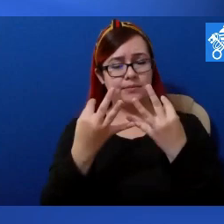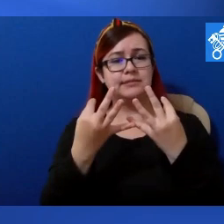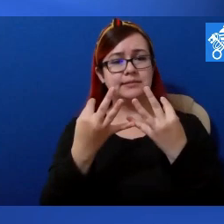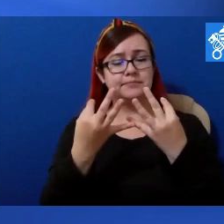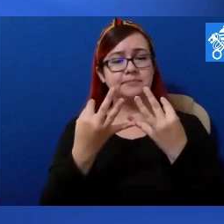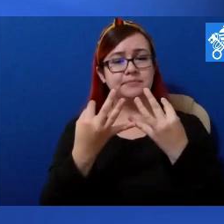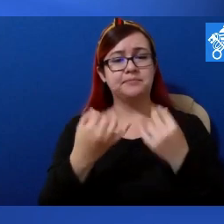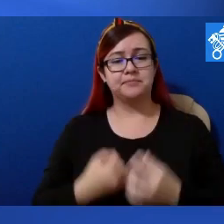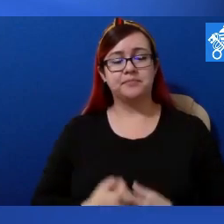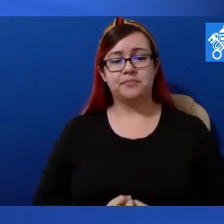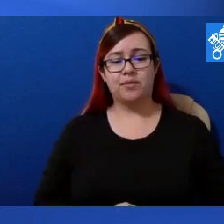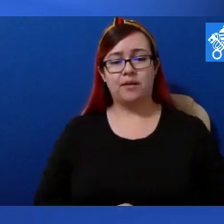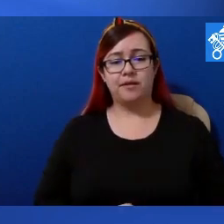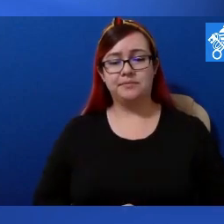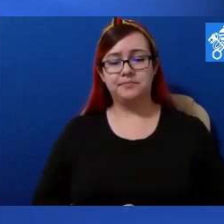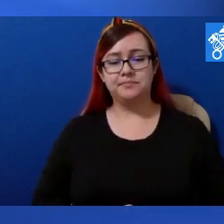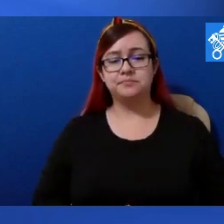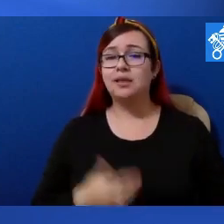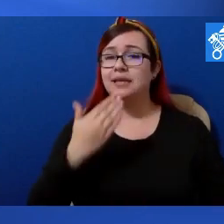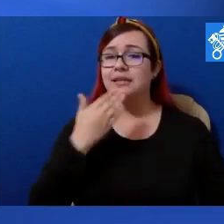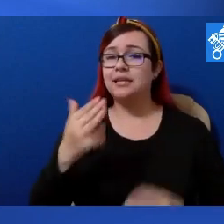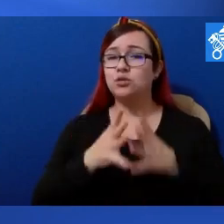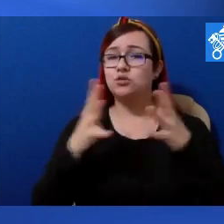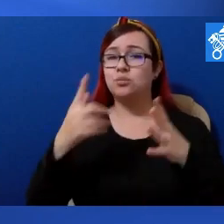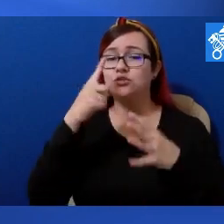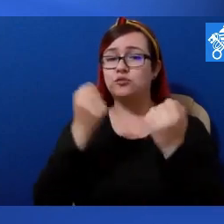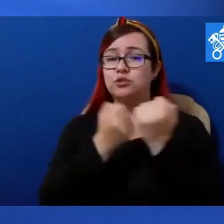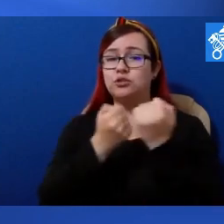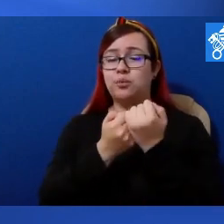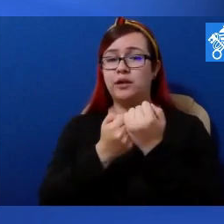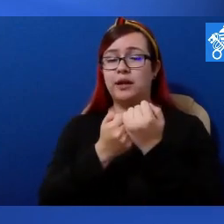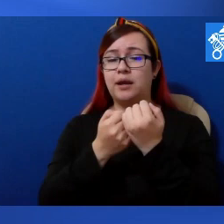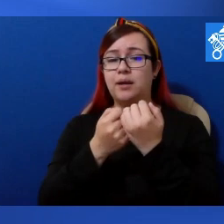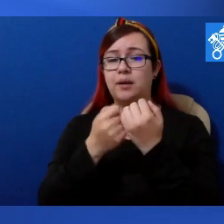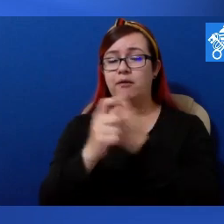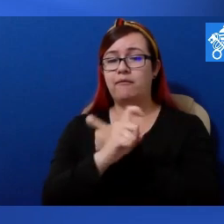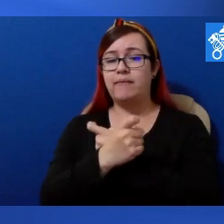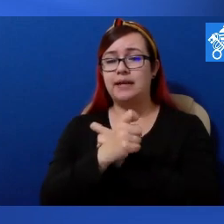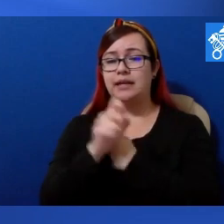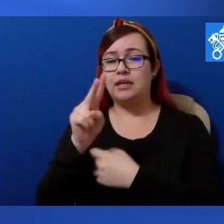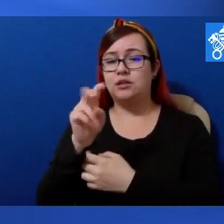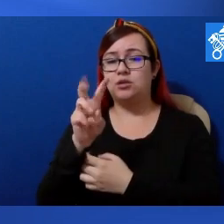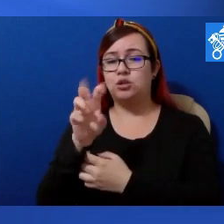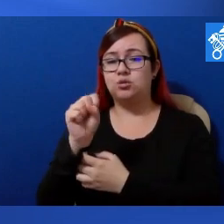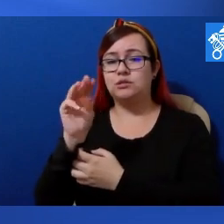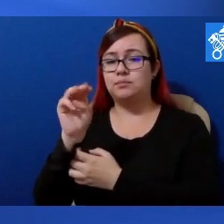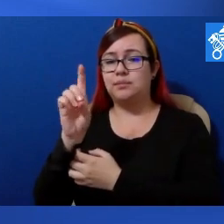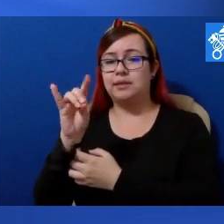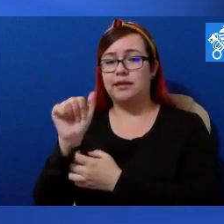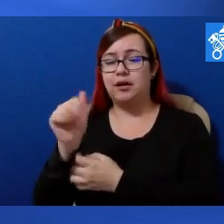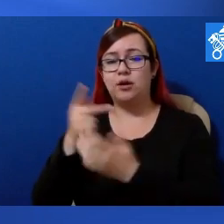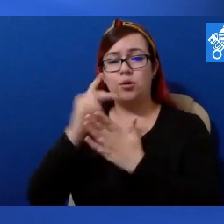pilgrims. We've come to the end of the general audience for Wednesday today, the 26th.